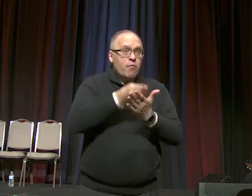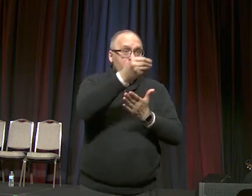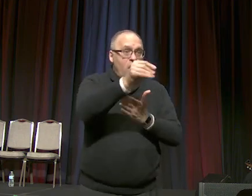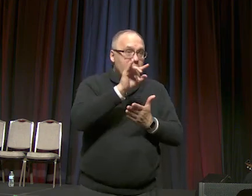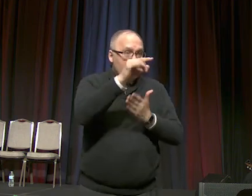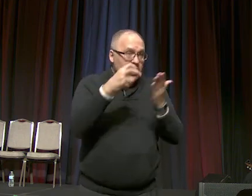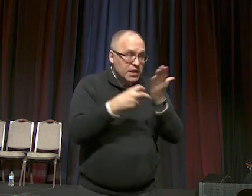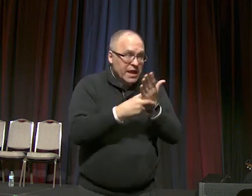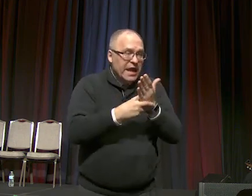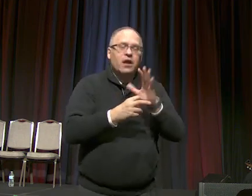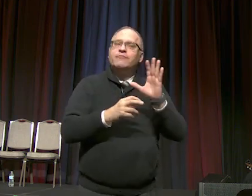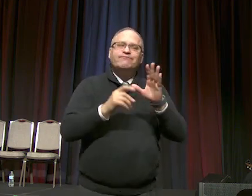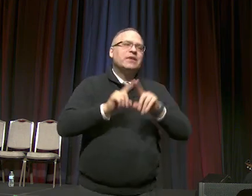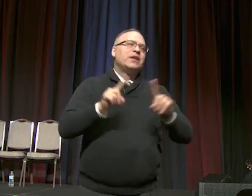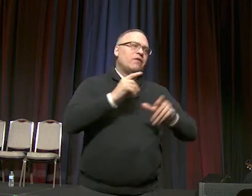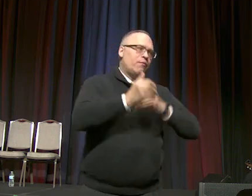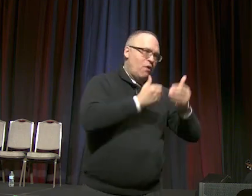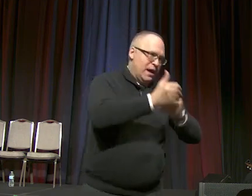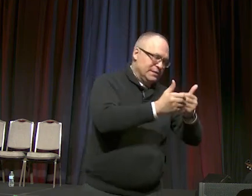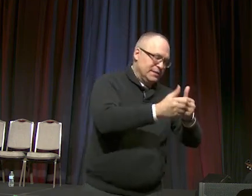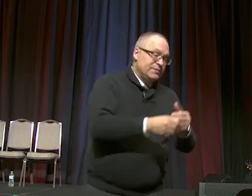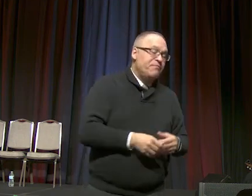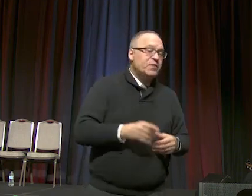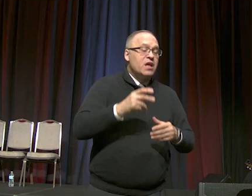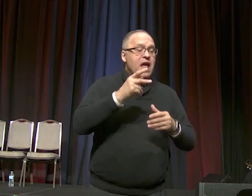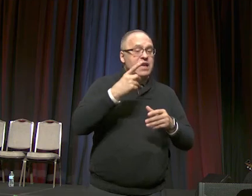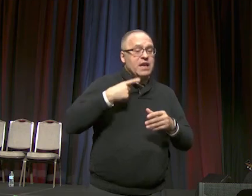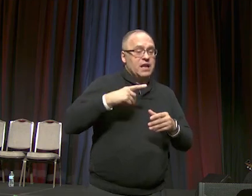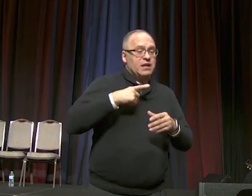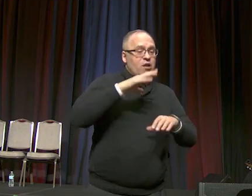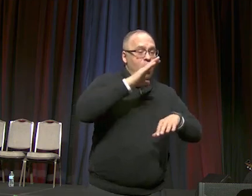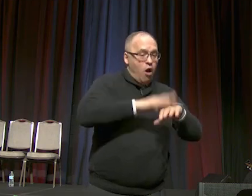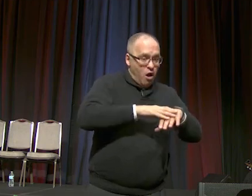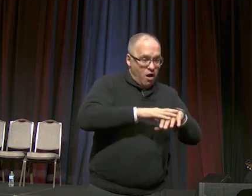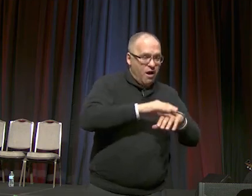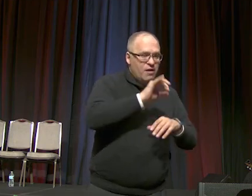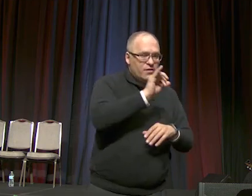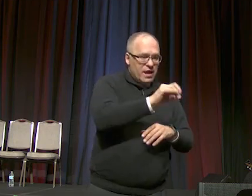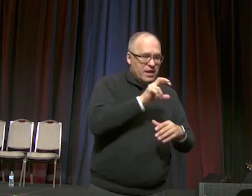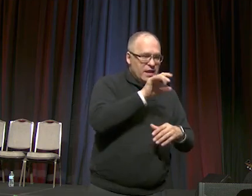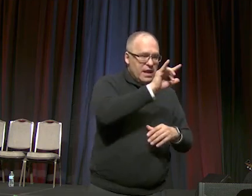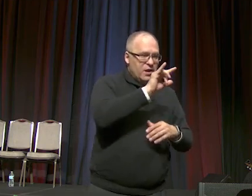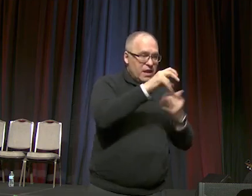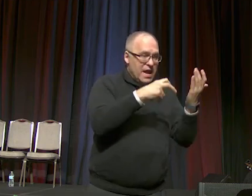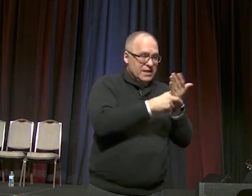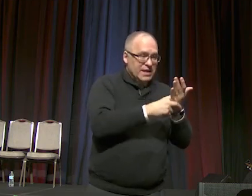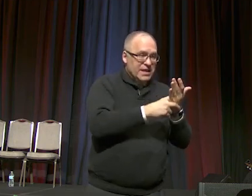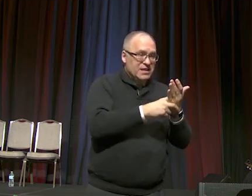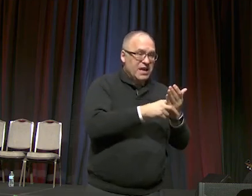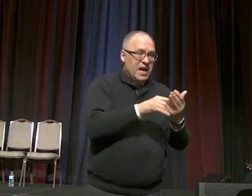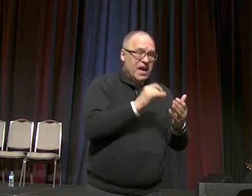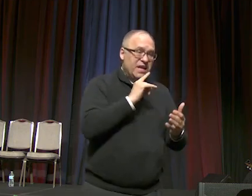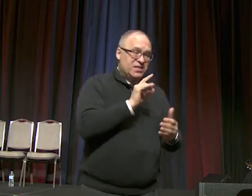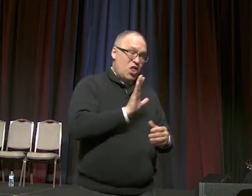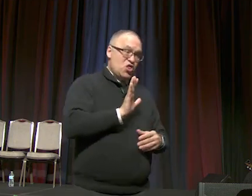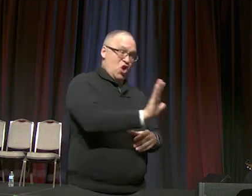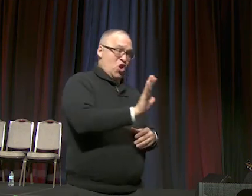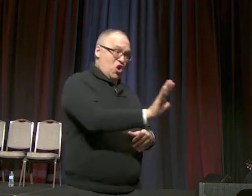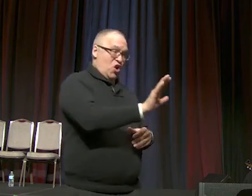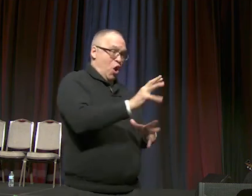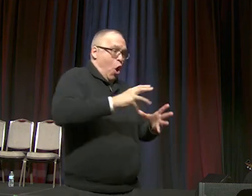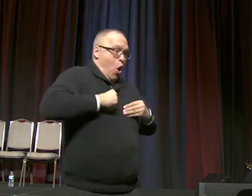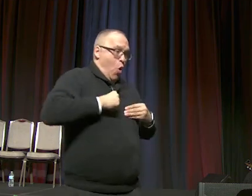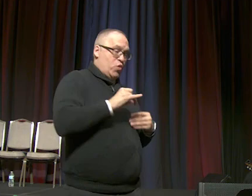the delegate whose name is on the airline ticket owns the airline ticket. It is property. We